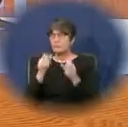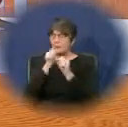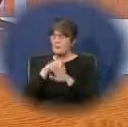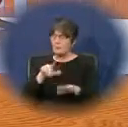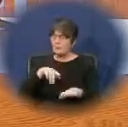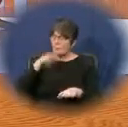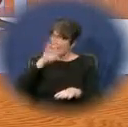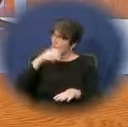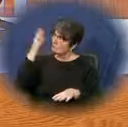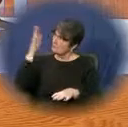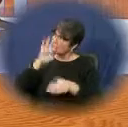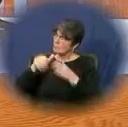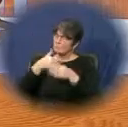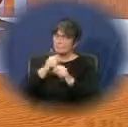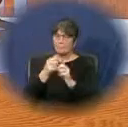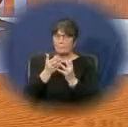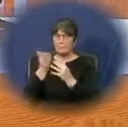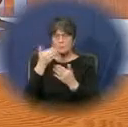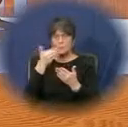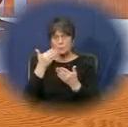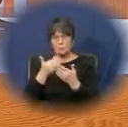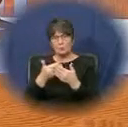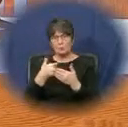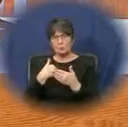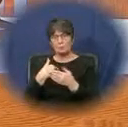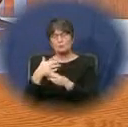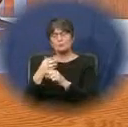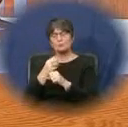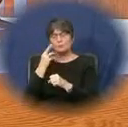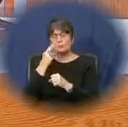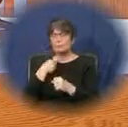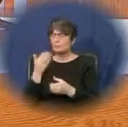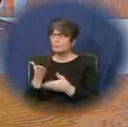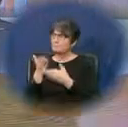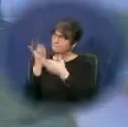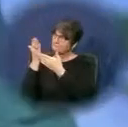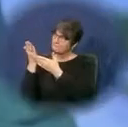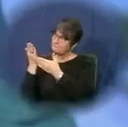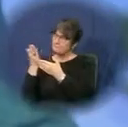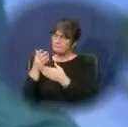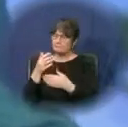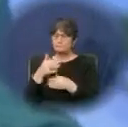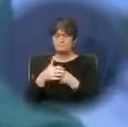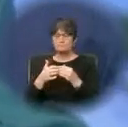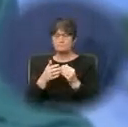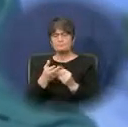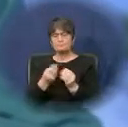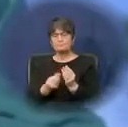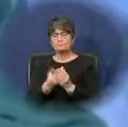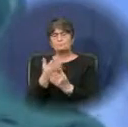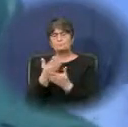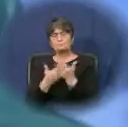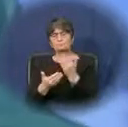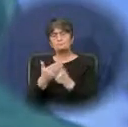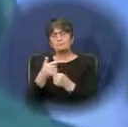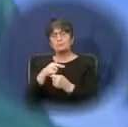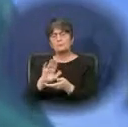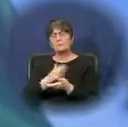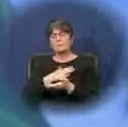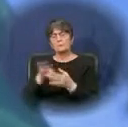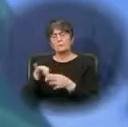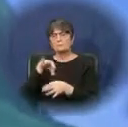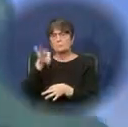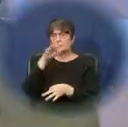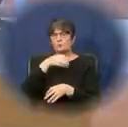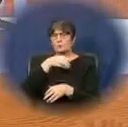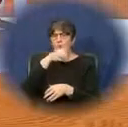Blessed are you, Lord God of all creation, for through your goodness we have received the wine we offer you. Fruit of the vine and work of human hands, it will become our